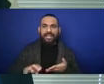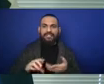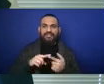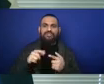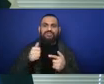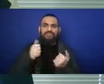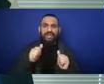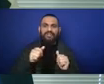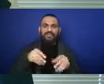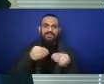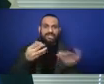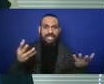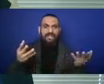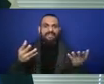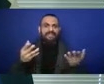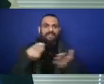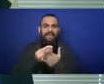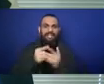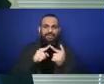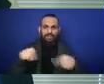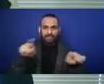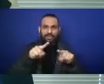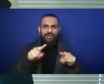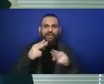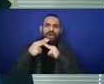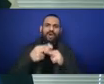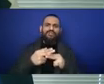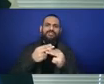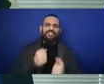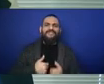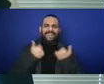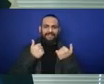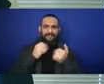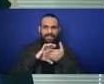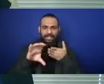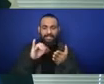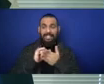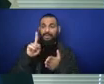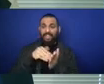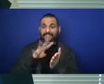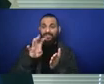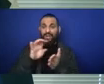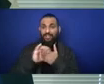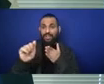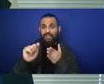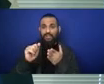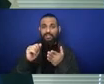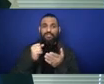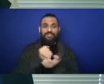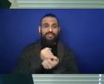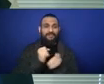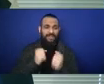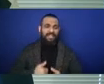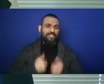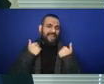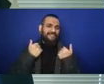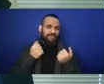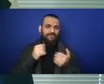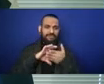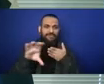them survival checks. So the $1,400 survival checks, to qualify, you'd have to be